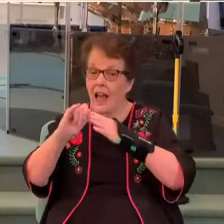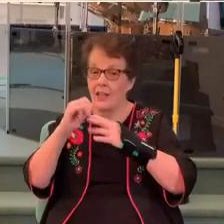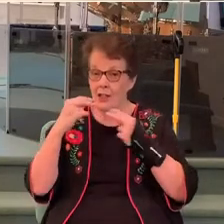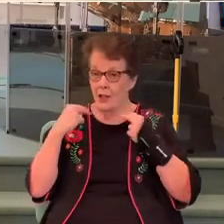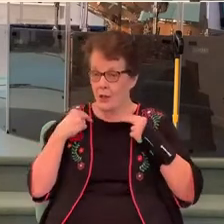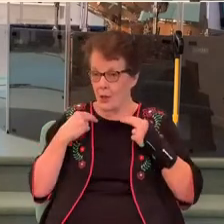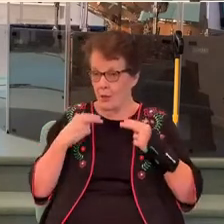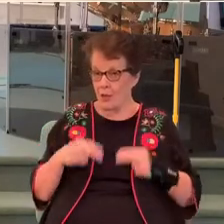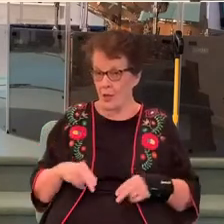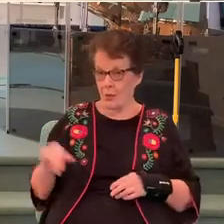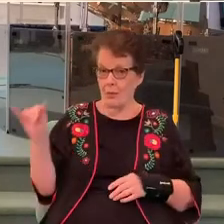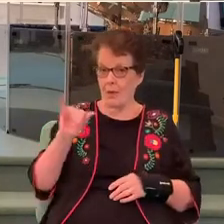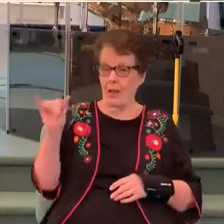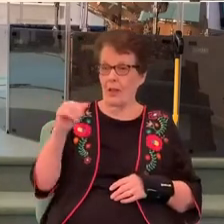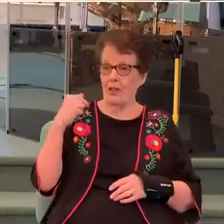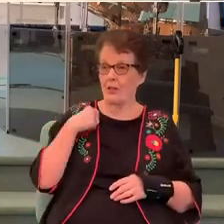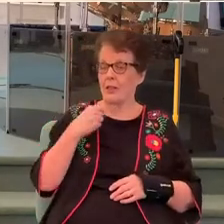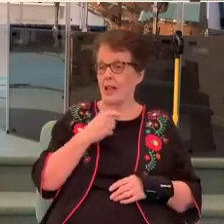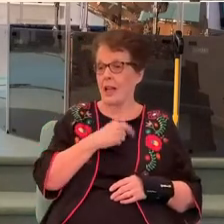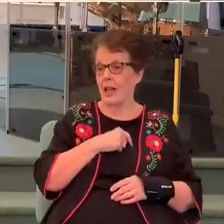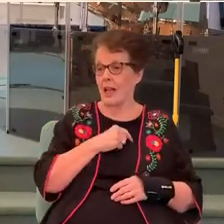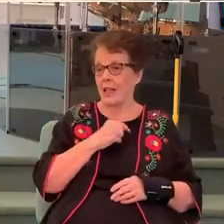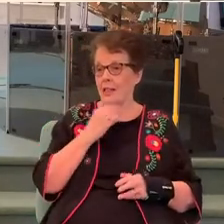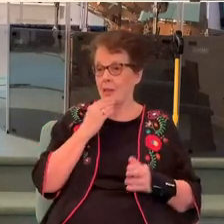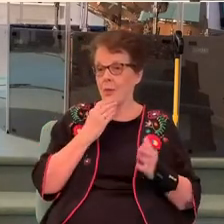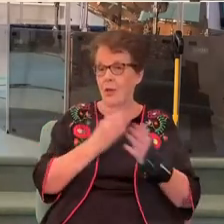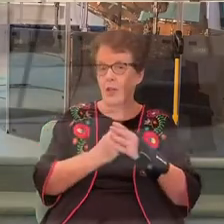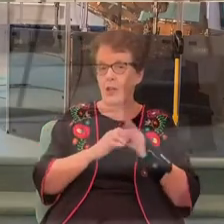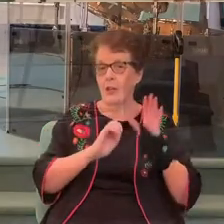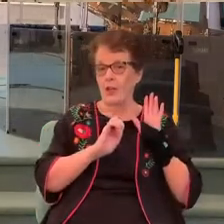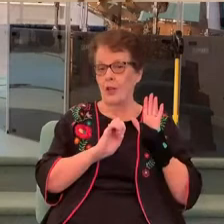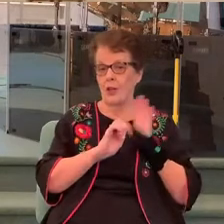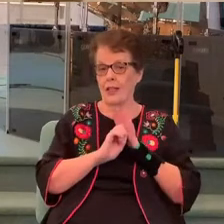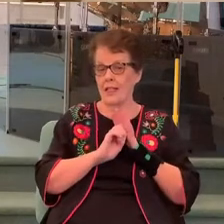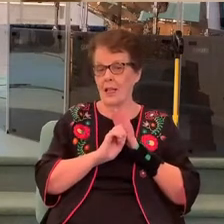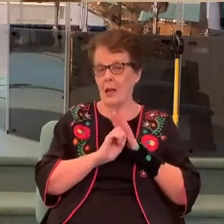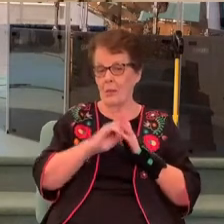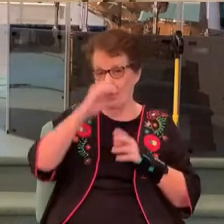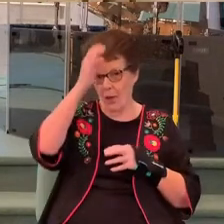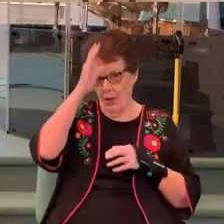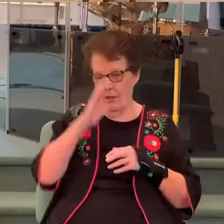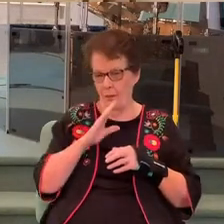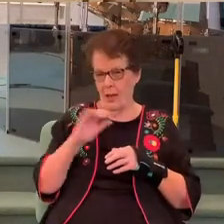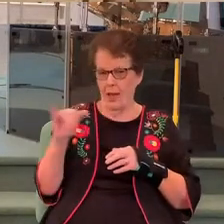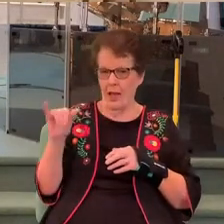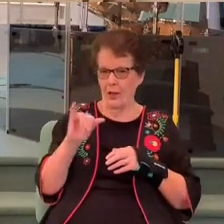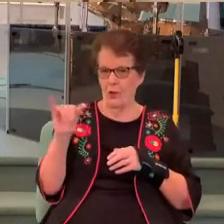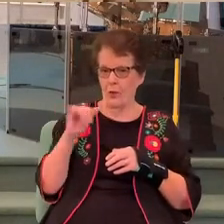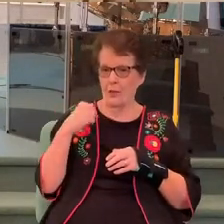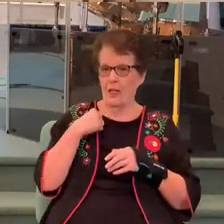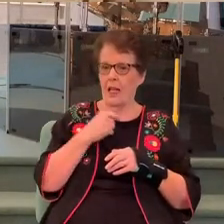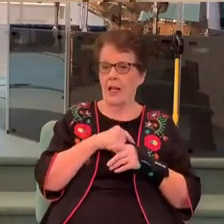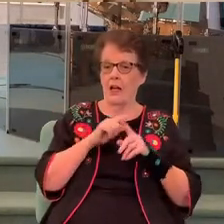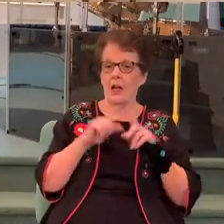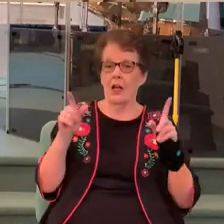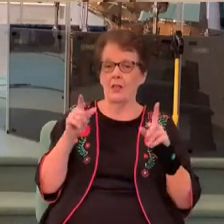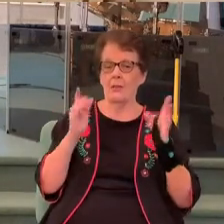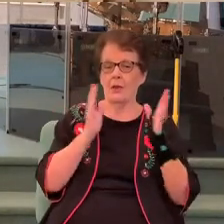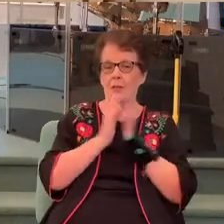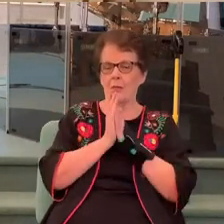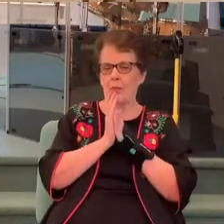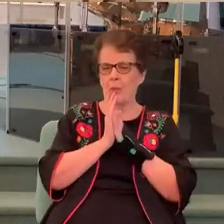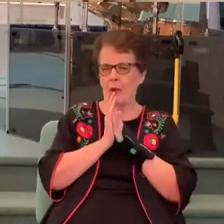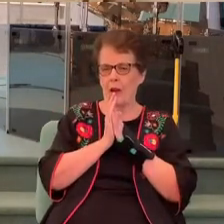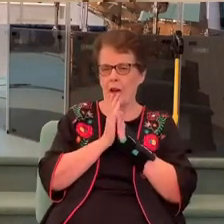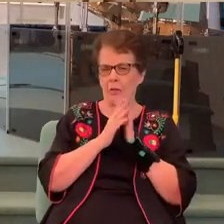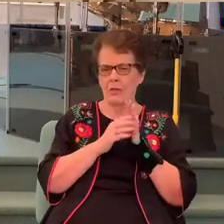The example of Elijah, we have a biblical example of a man that was just like us, that his prayer was intense. His